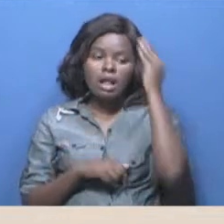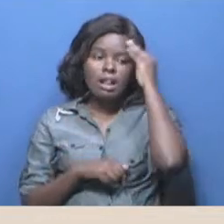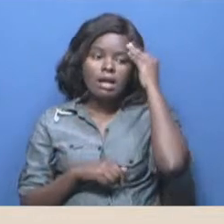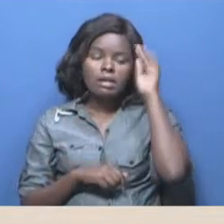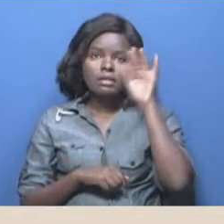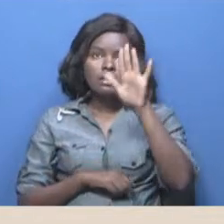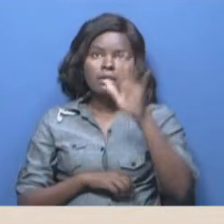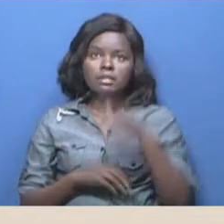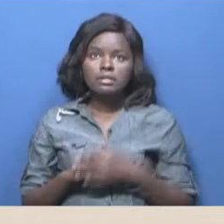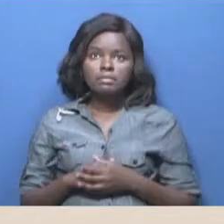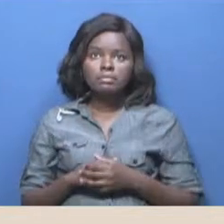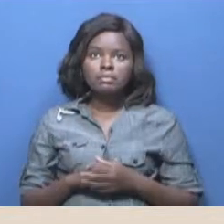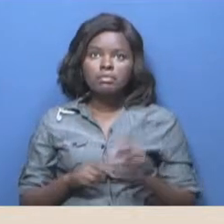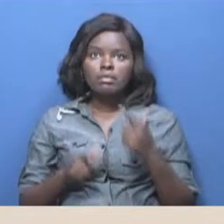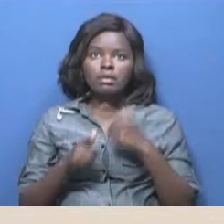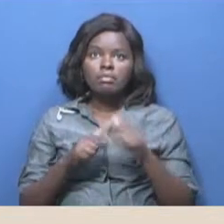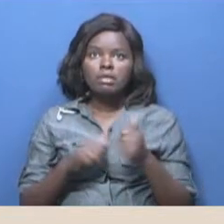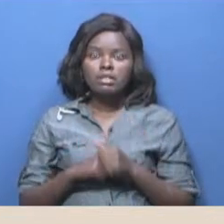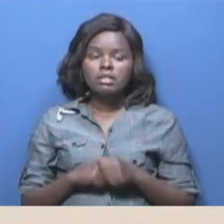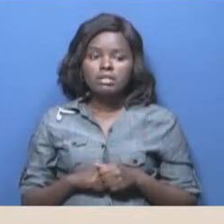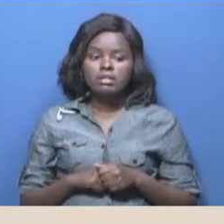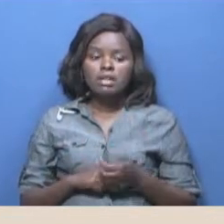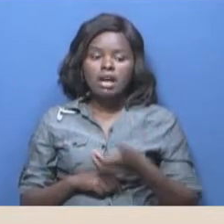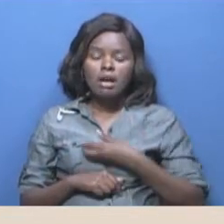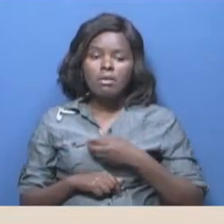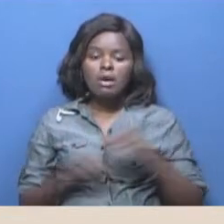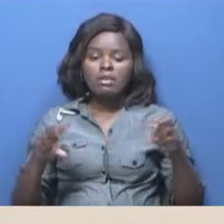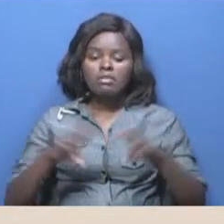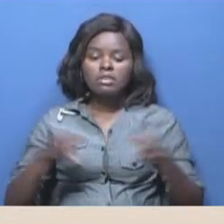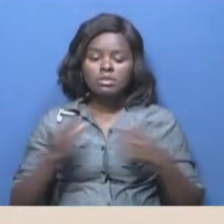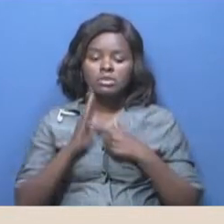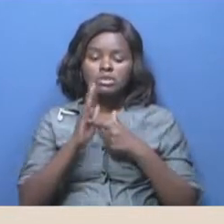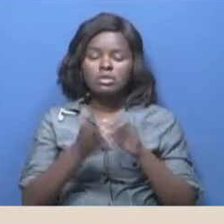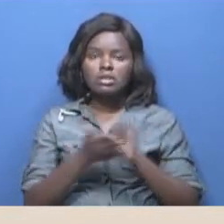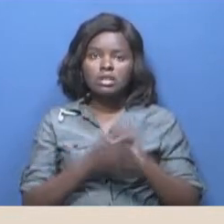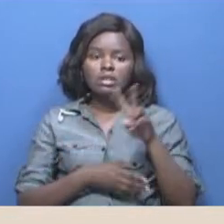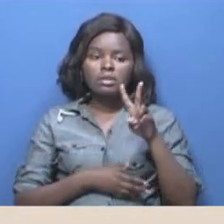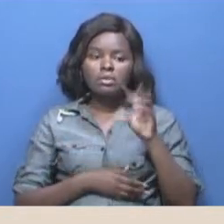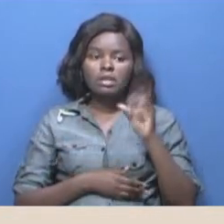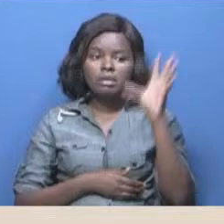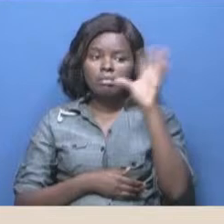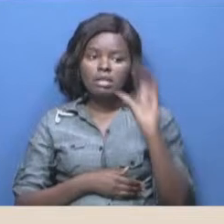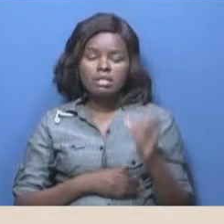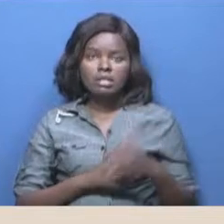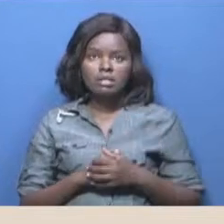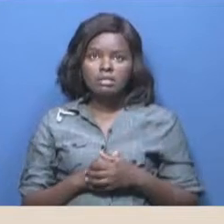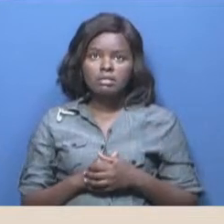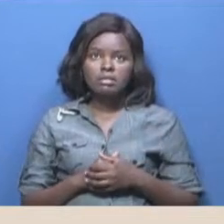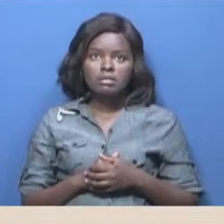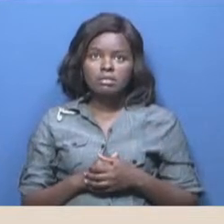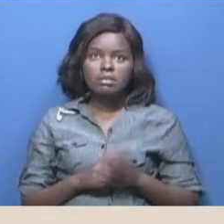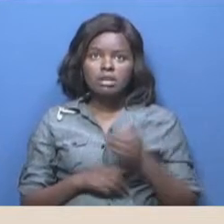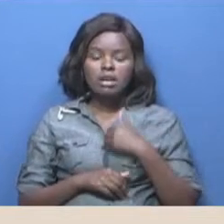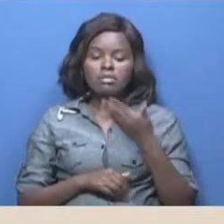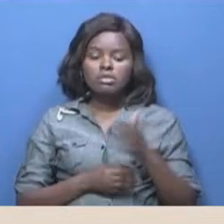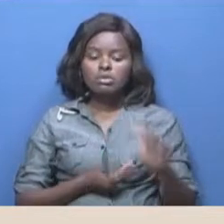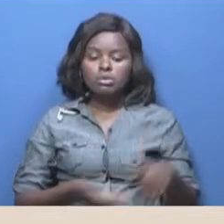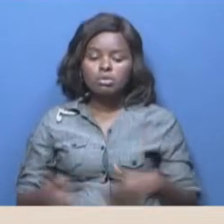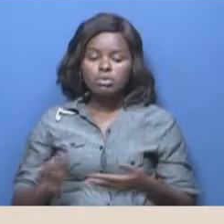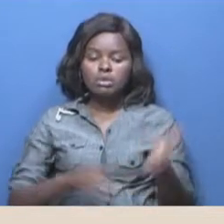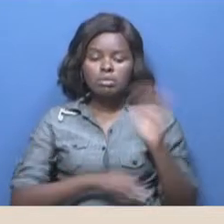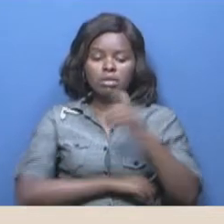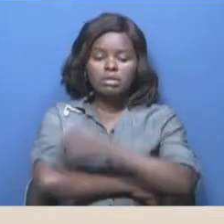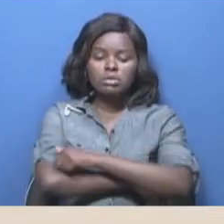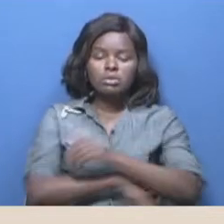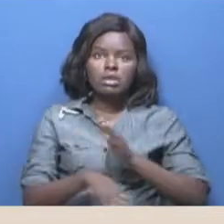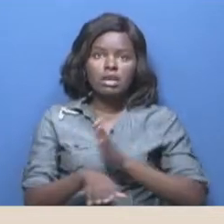mao. But we have standards that are showing only 20% are likely to take that opportunity to go back to school after